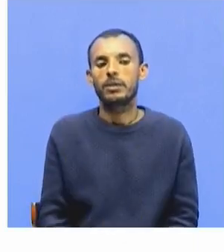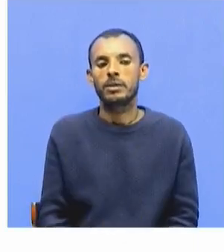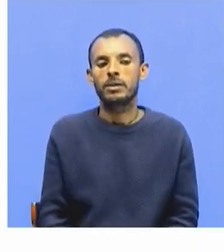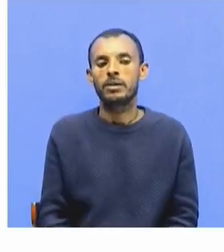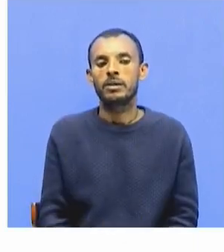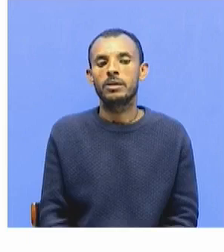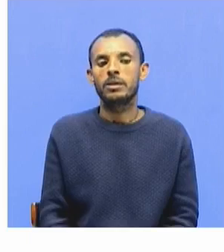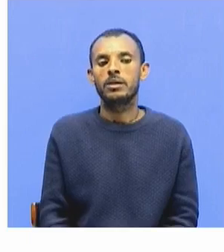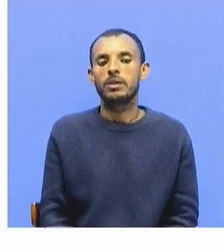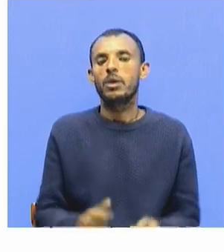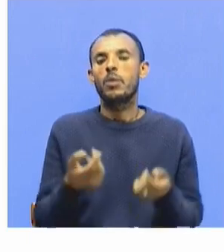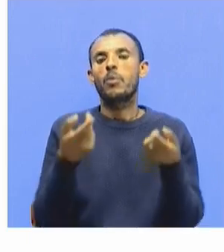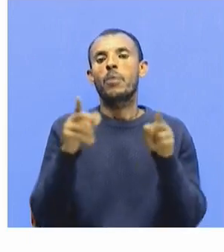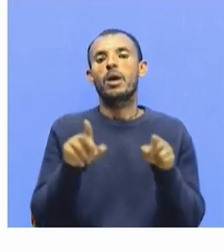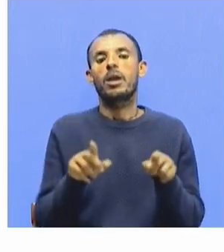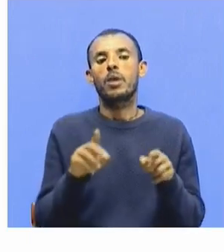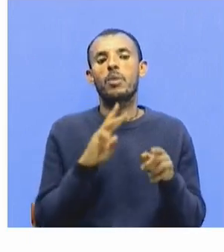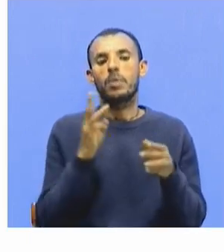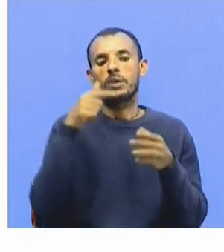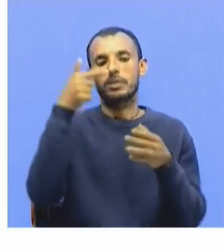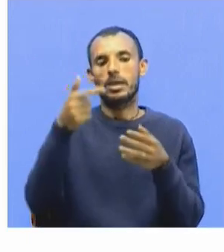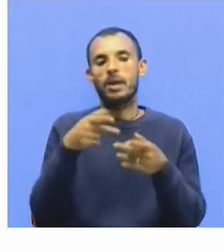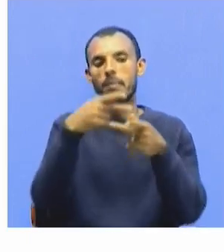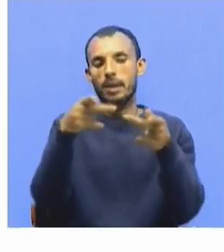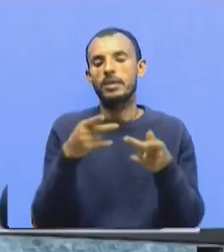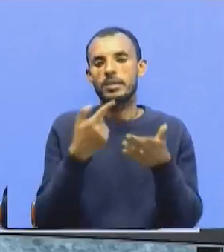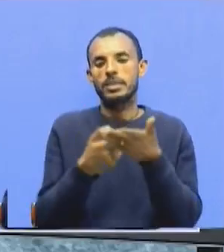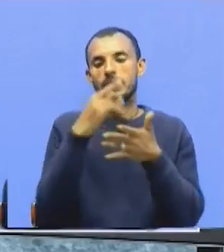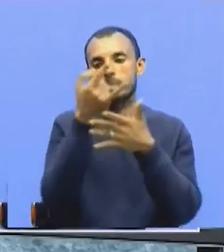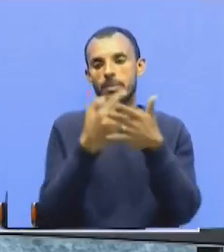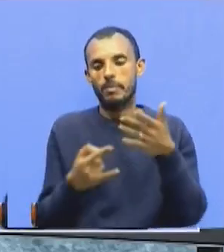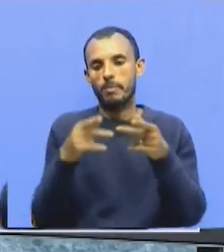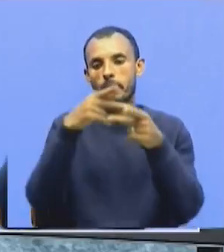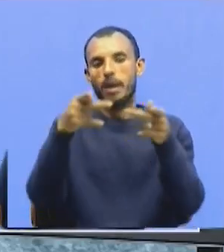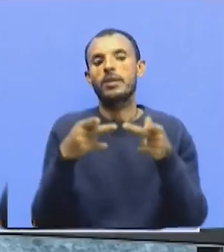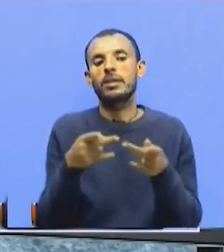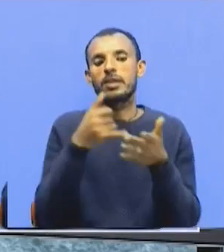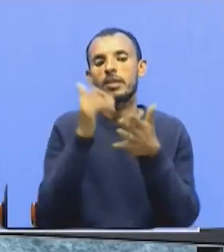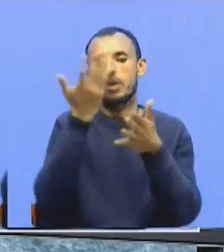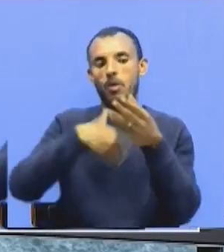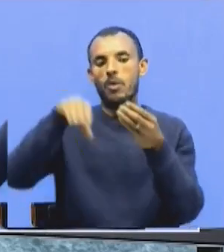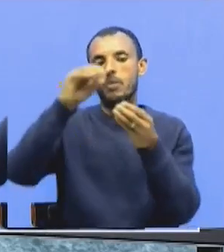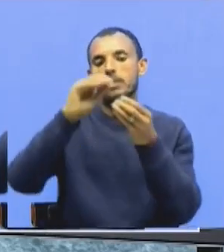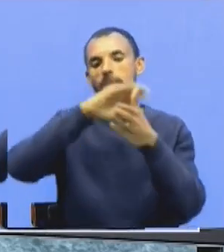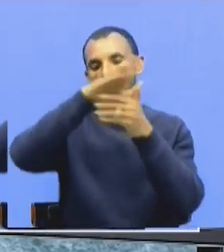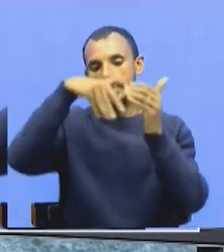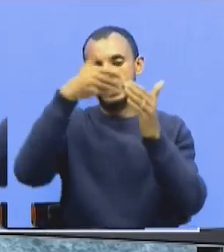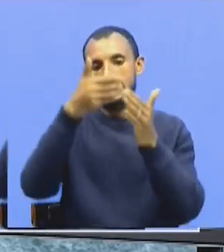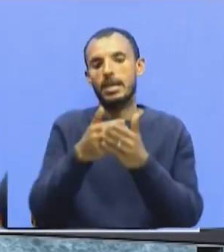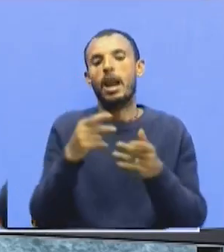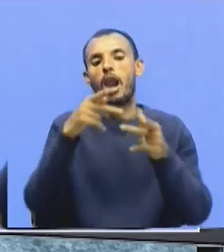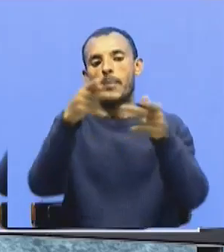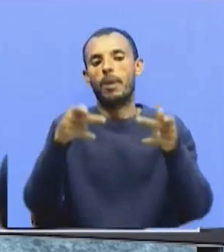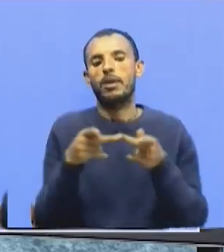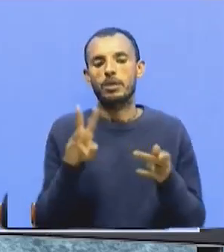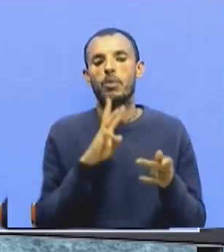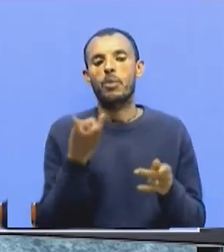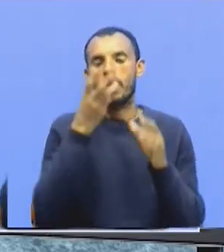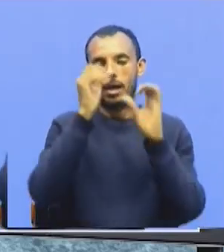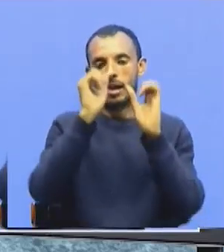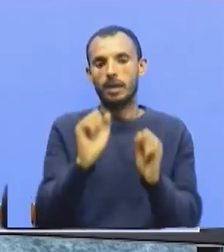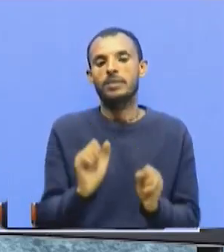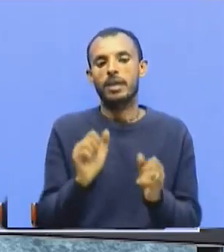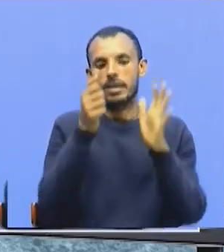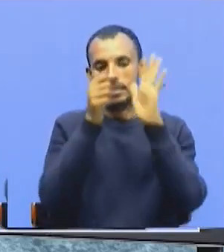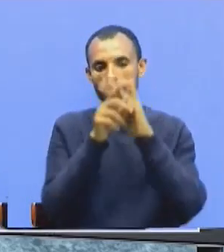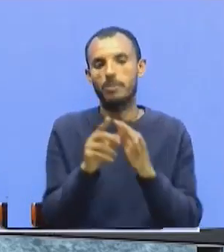So when we say a place, this is a specific place, maybe it's also the general place. It's like we can say even this example